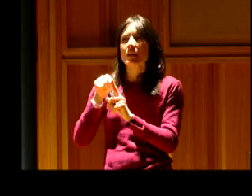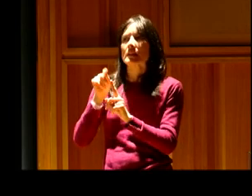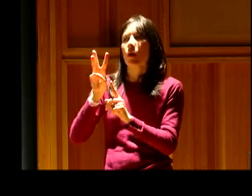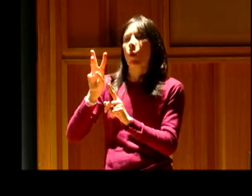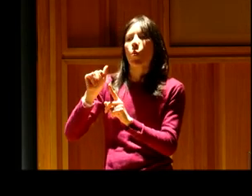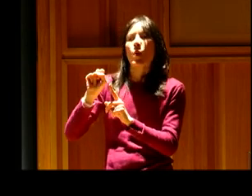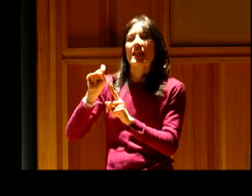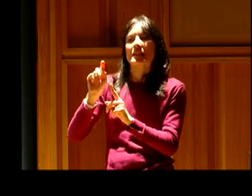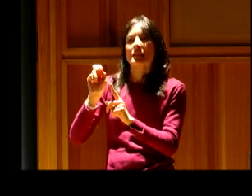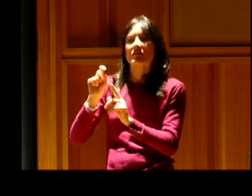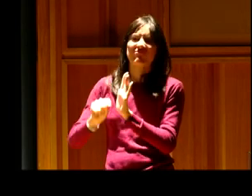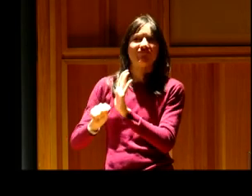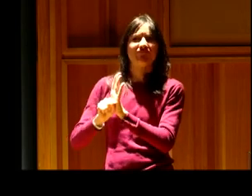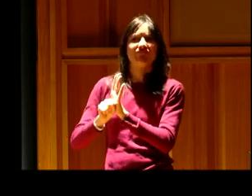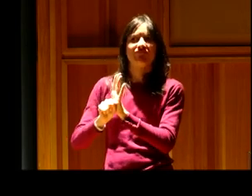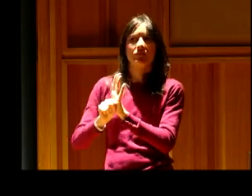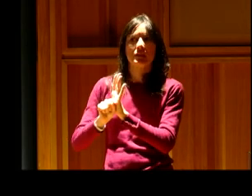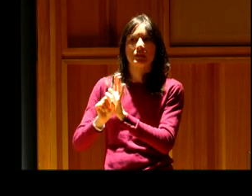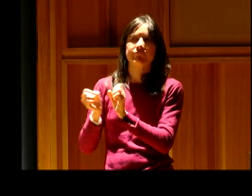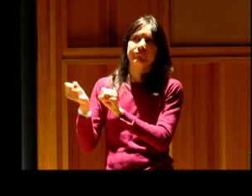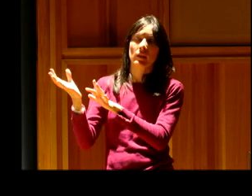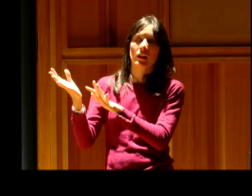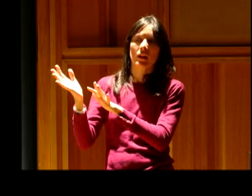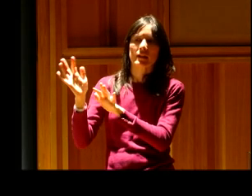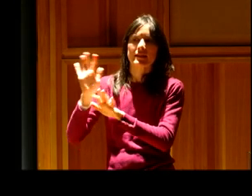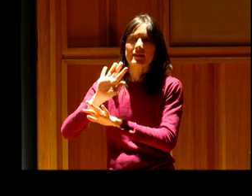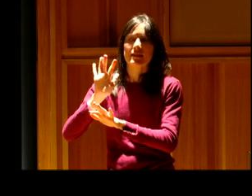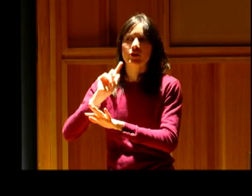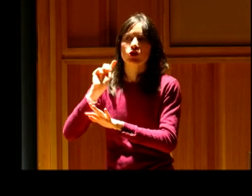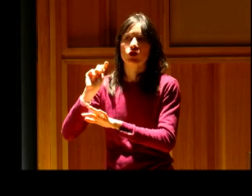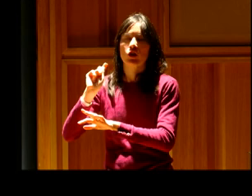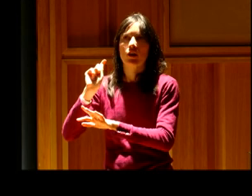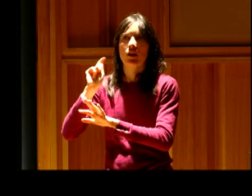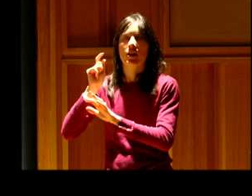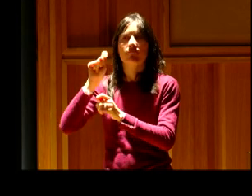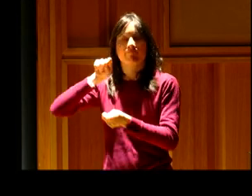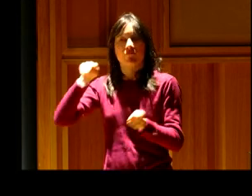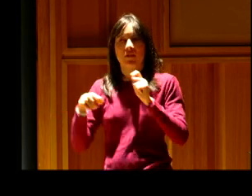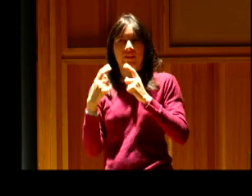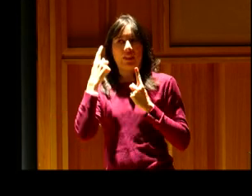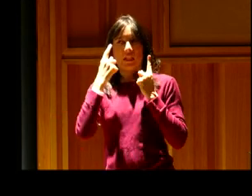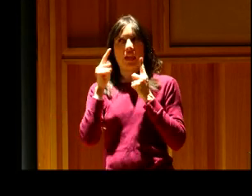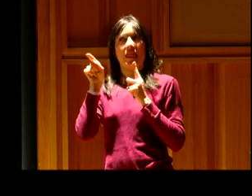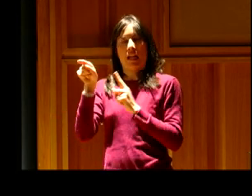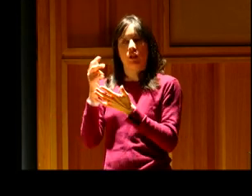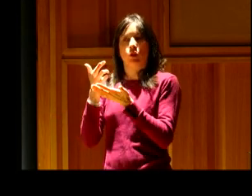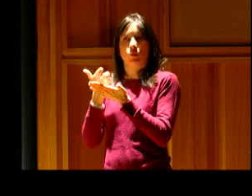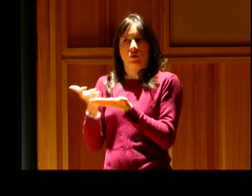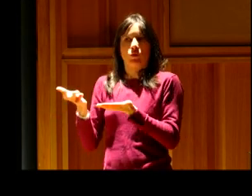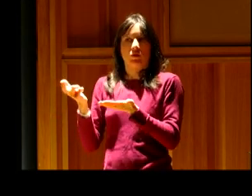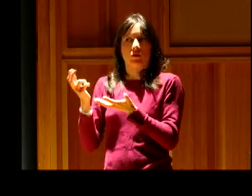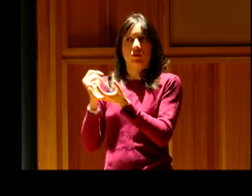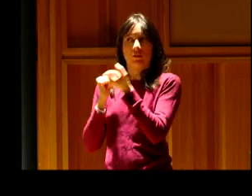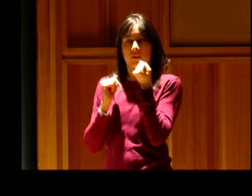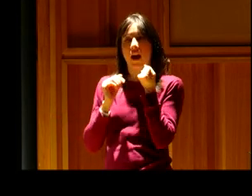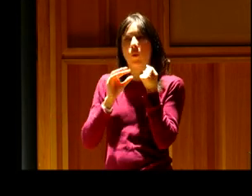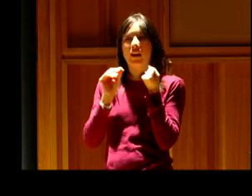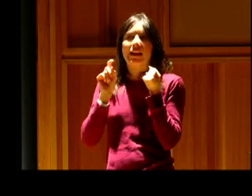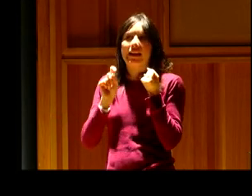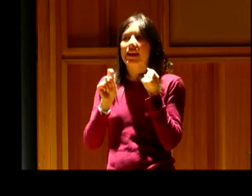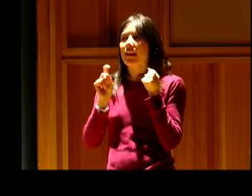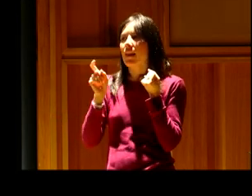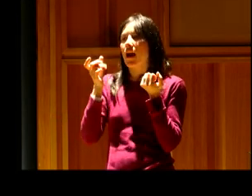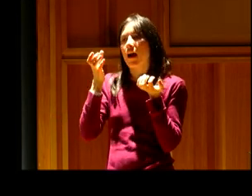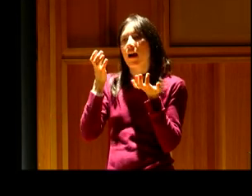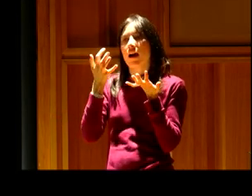as a resource. And two, we need a global man on the moon project to come up with